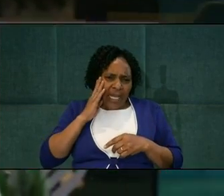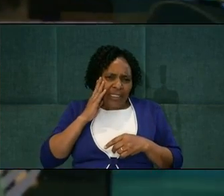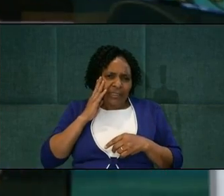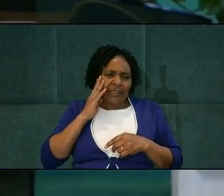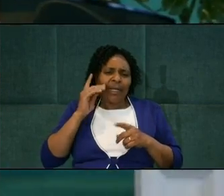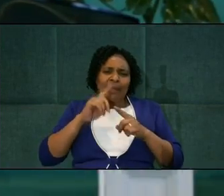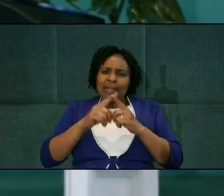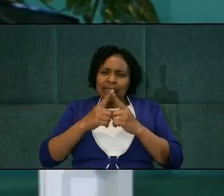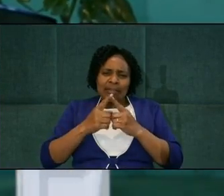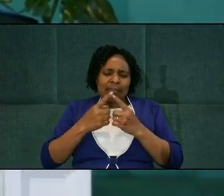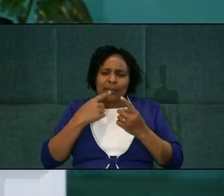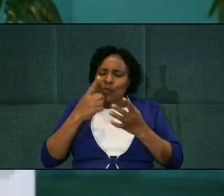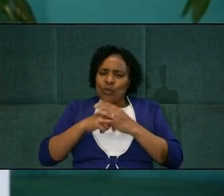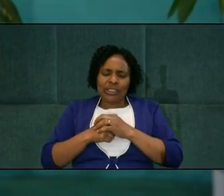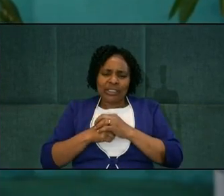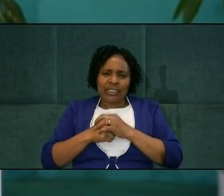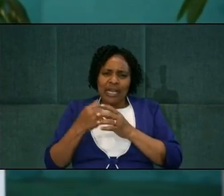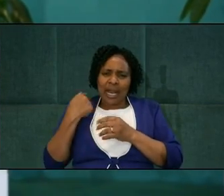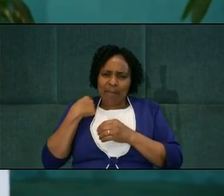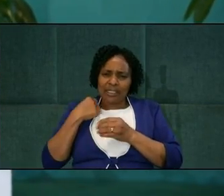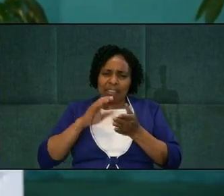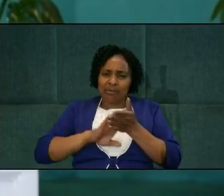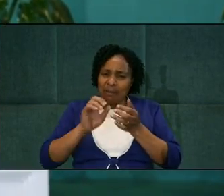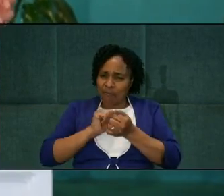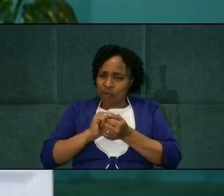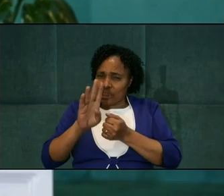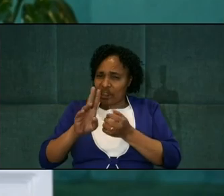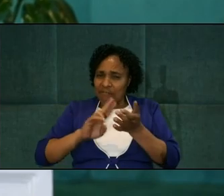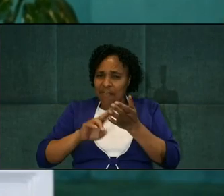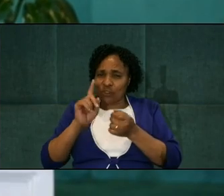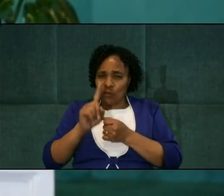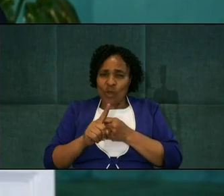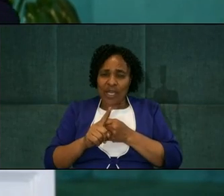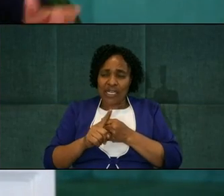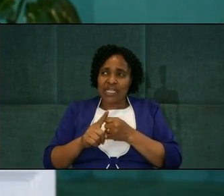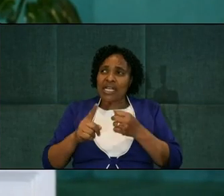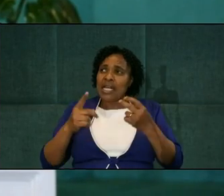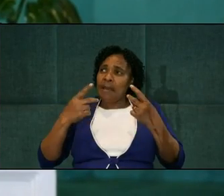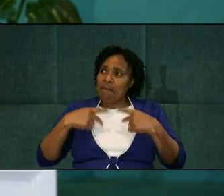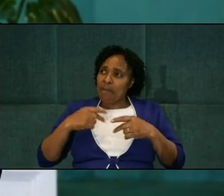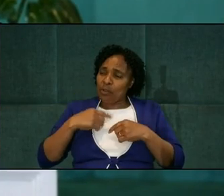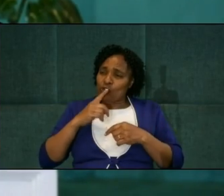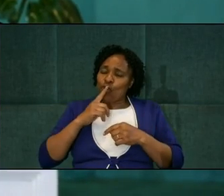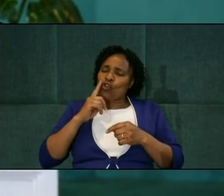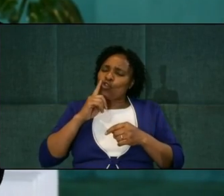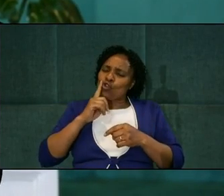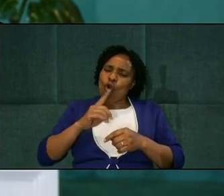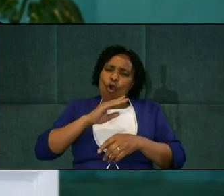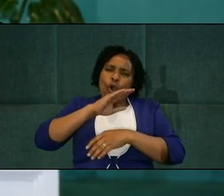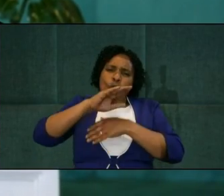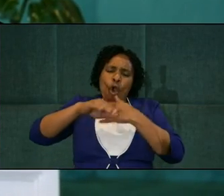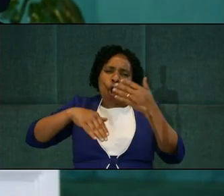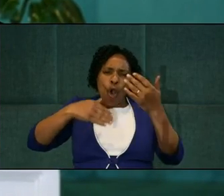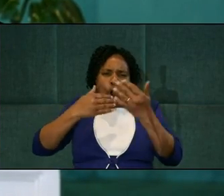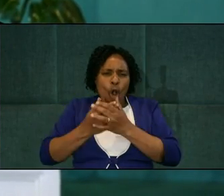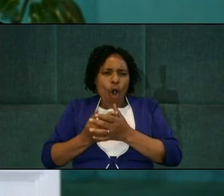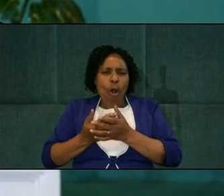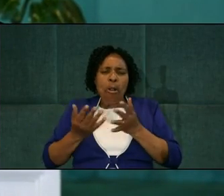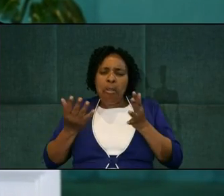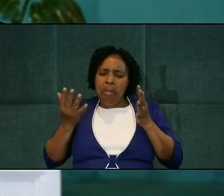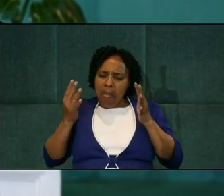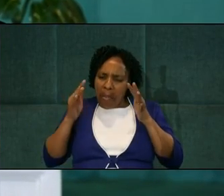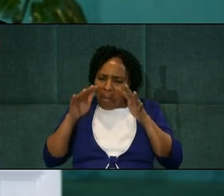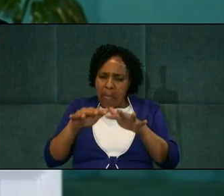wept. Shall we get that on the screen? Numbers 14, verse 1. Here's what the text says. So all the congregation